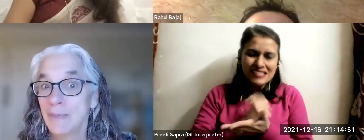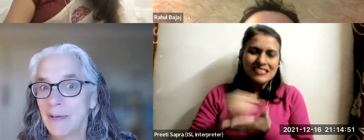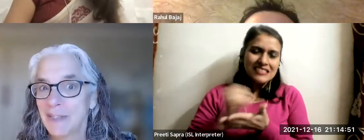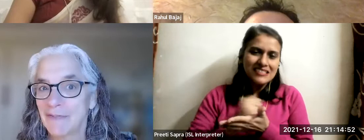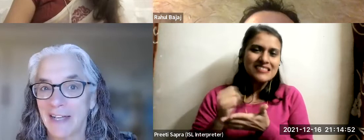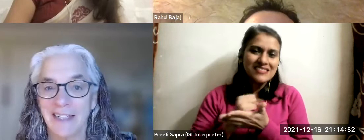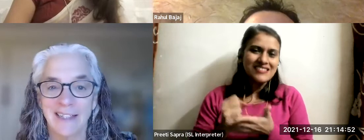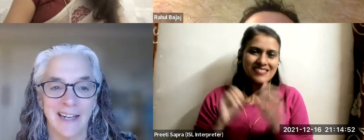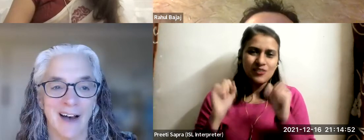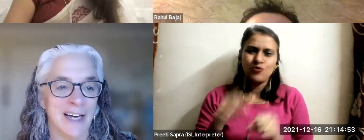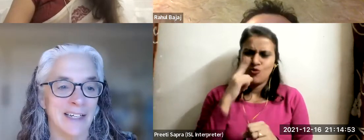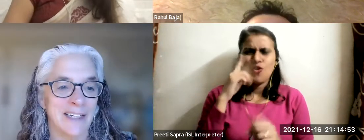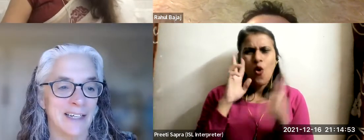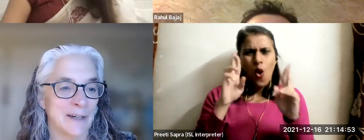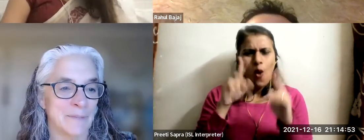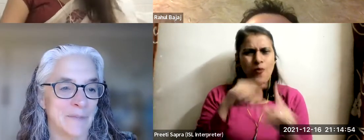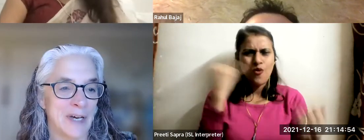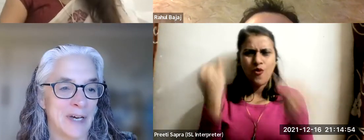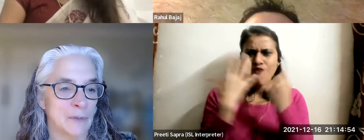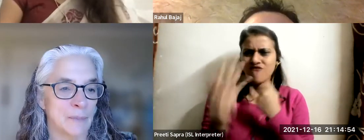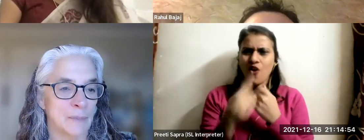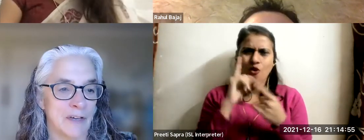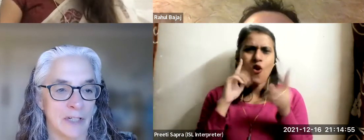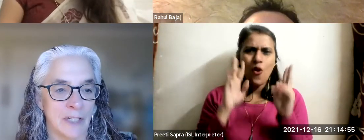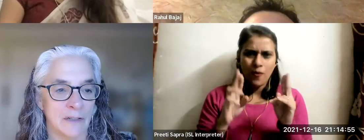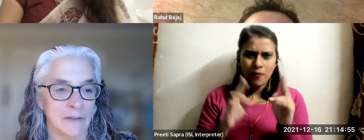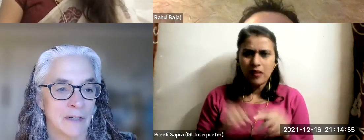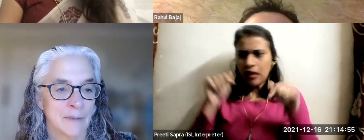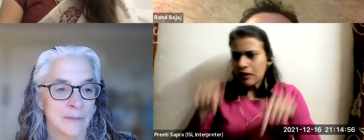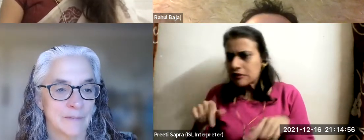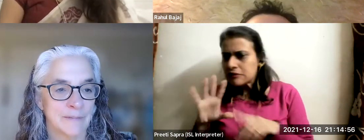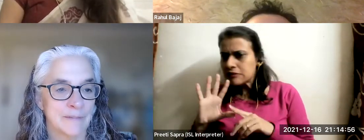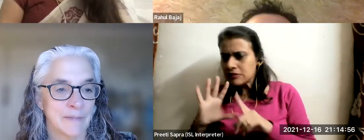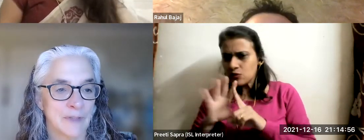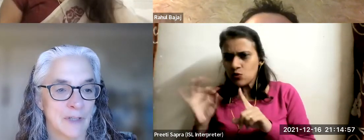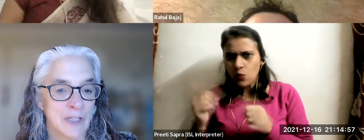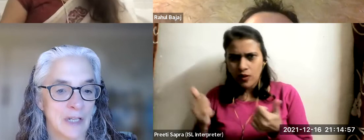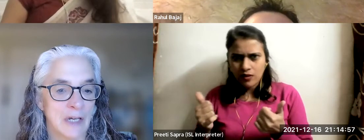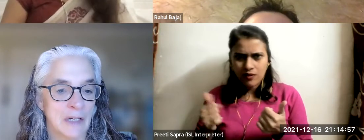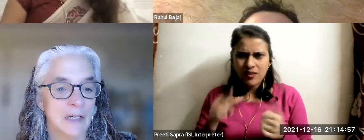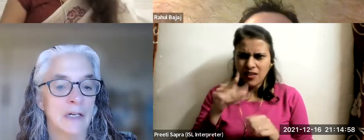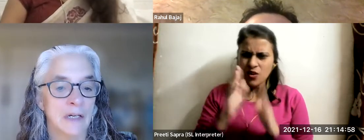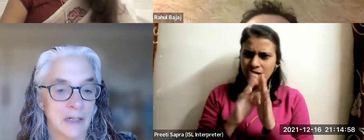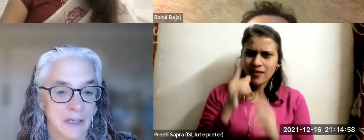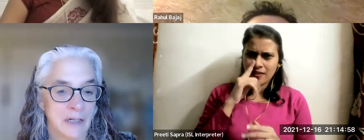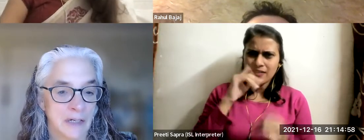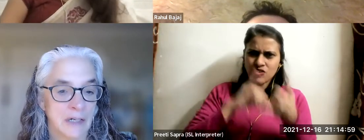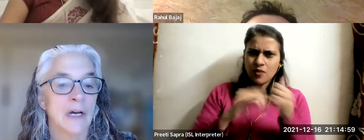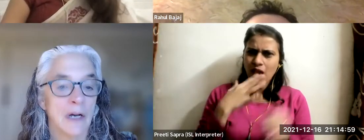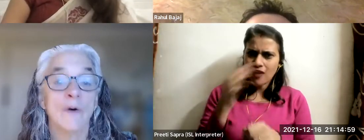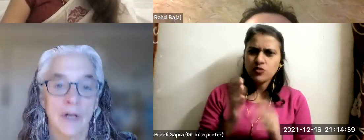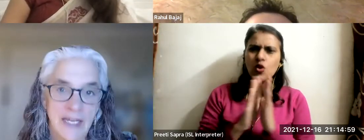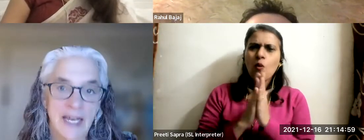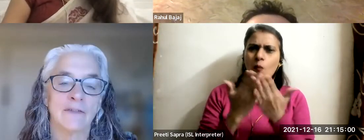you should be able to find it online. I don't know, Shilpi, if you have any other. It is on Bookshare. Somebody's just asked. It is